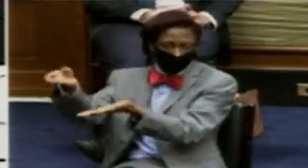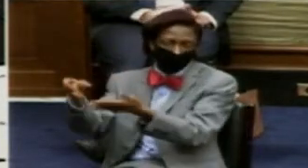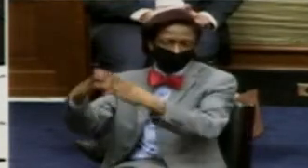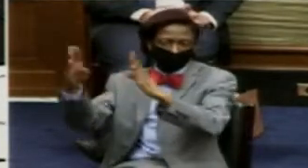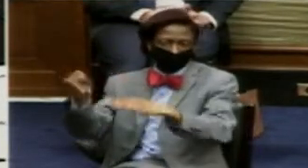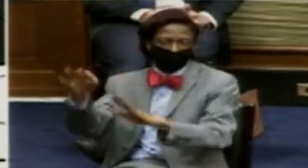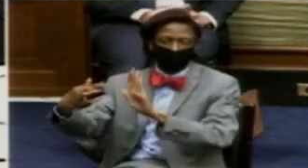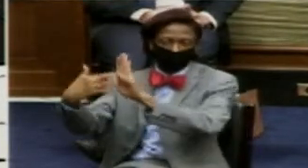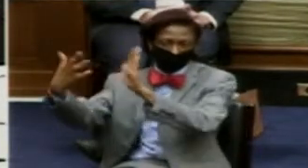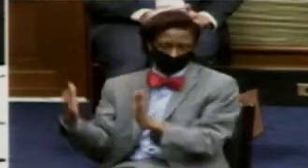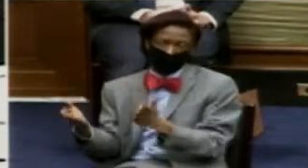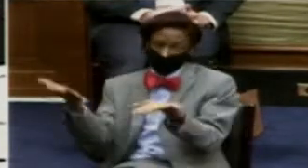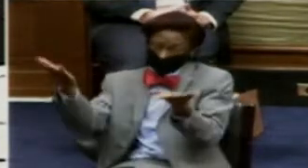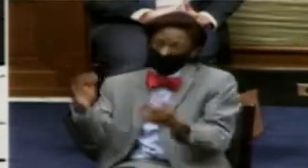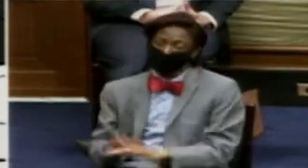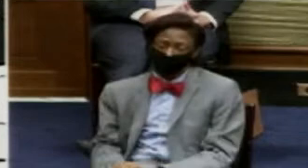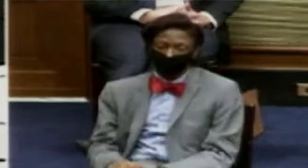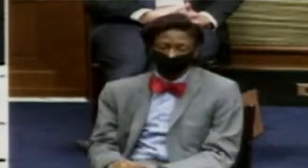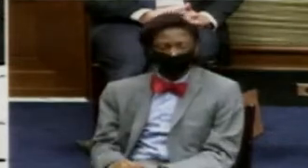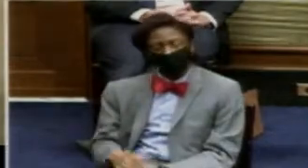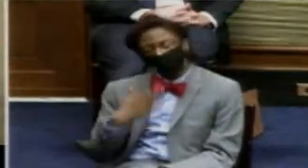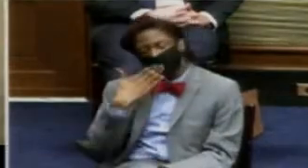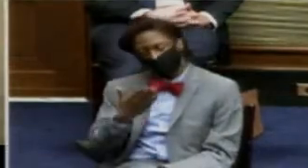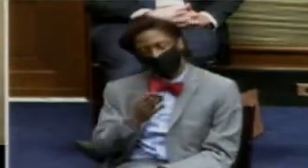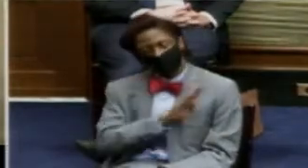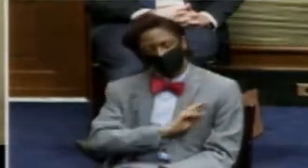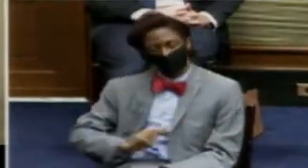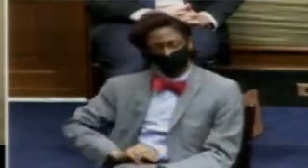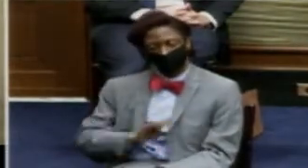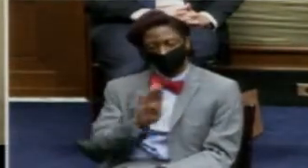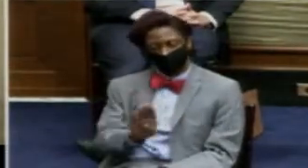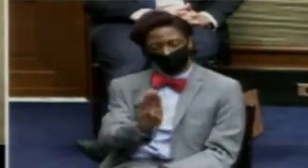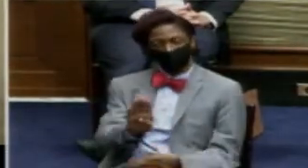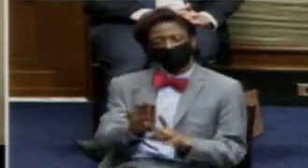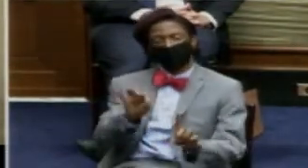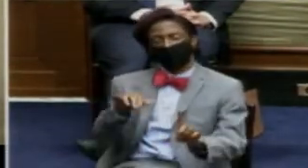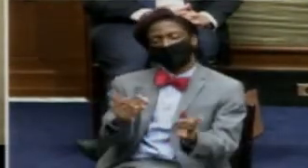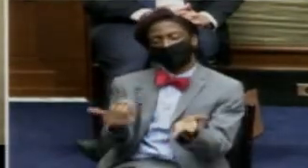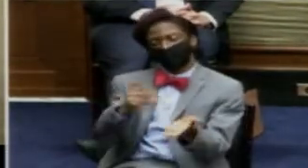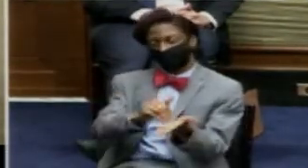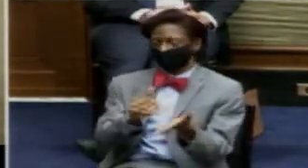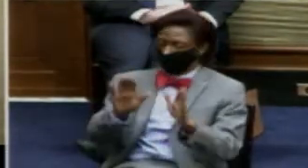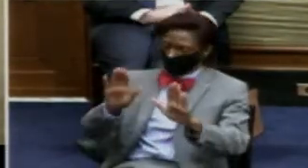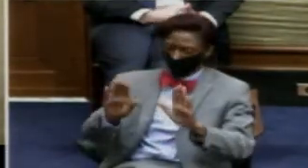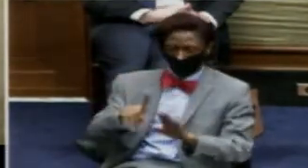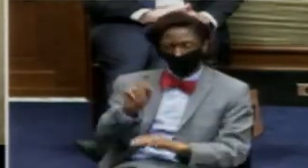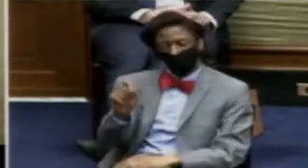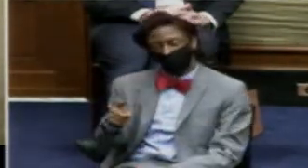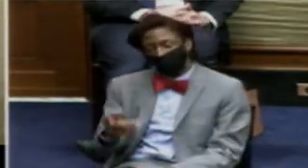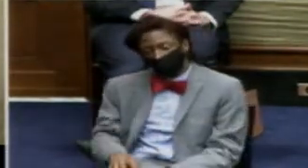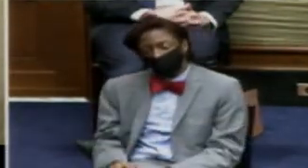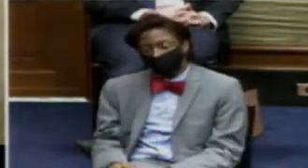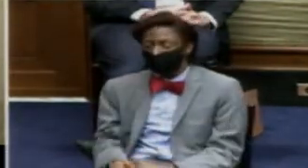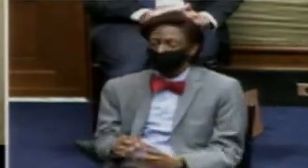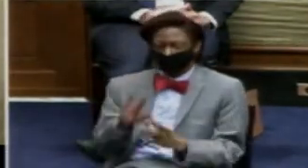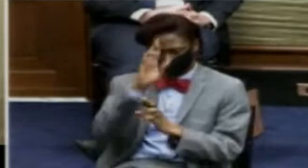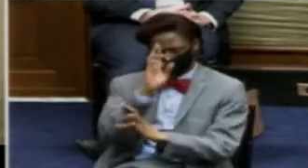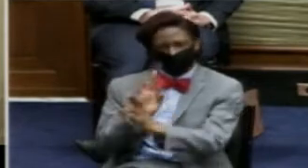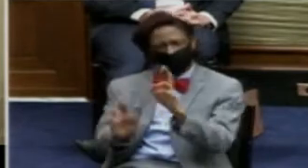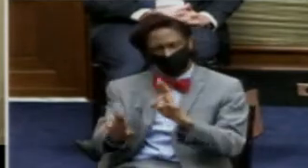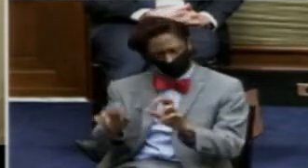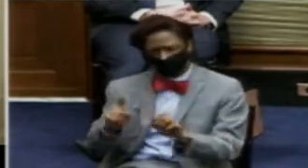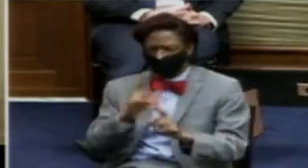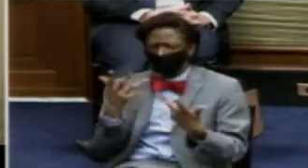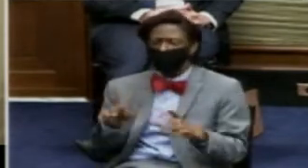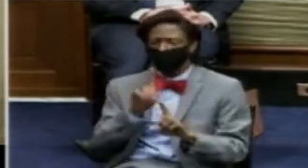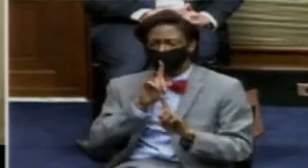Representatives. Thank you, Mayor Bowser, but that's, again, a great question. All due respect, a great answer to the